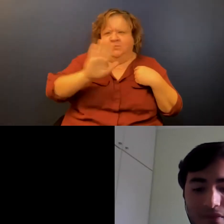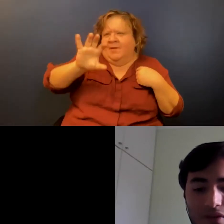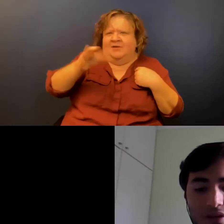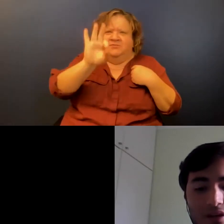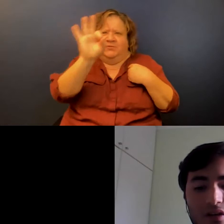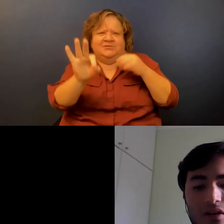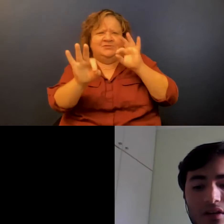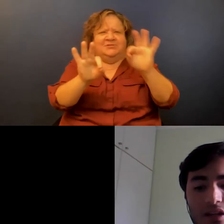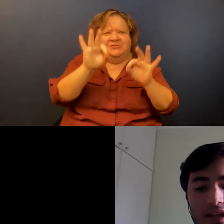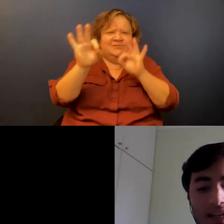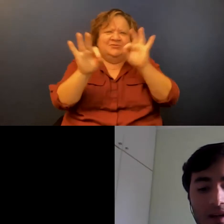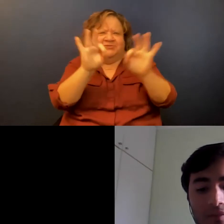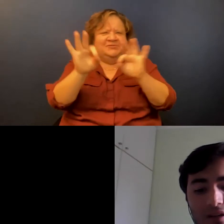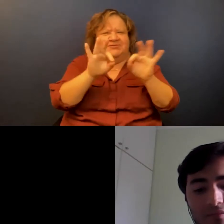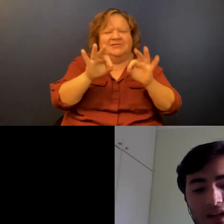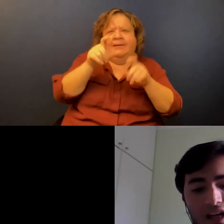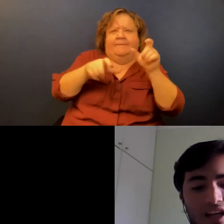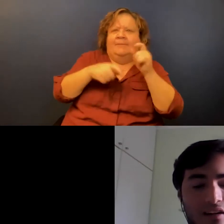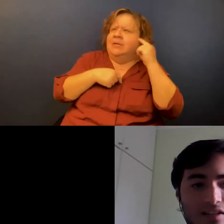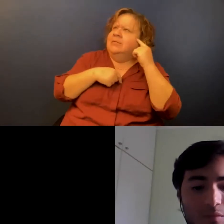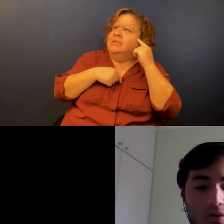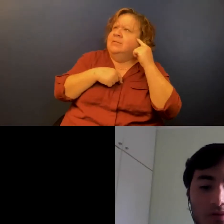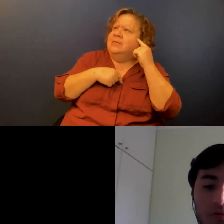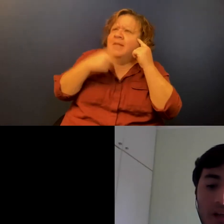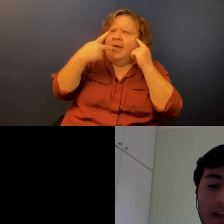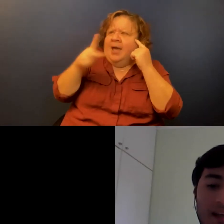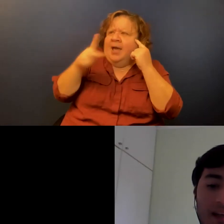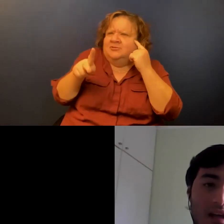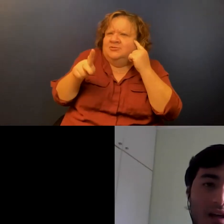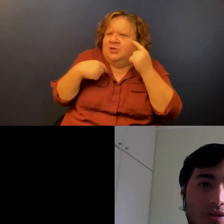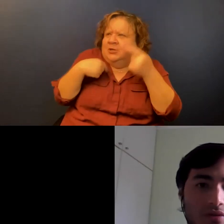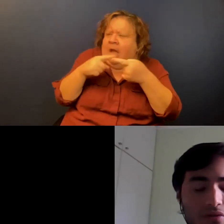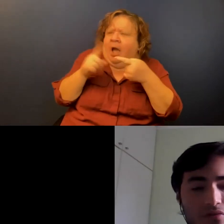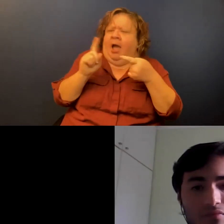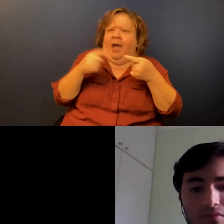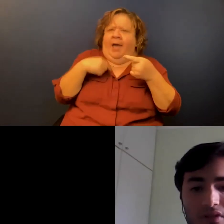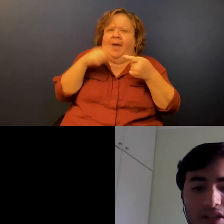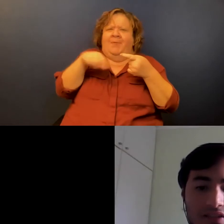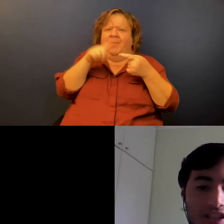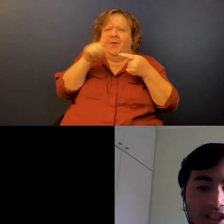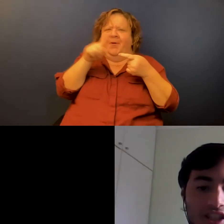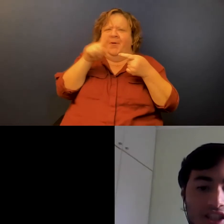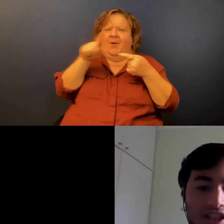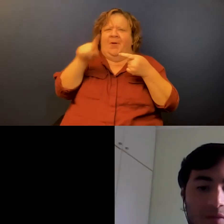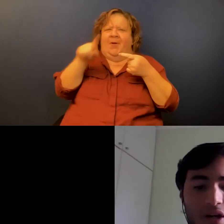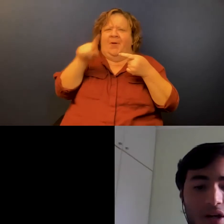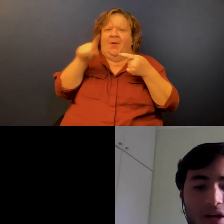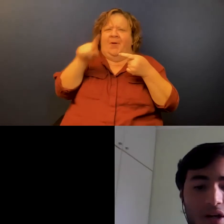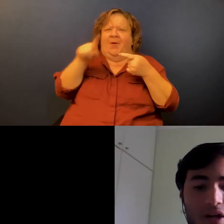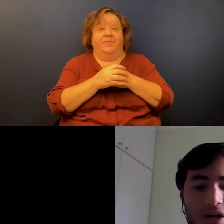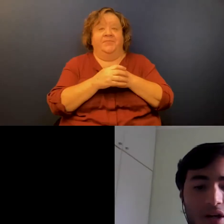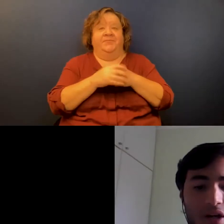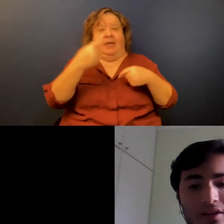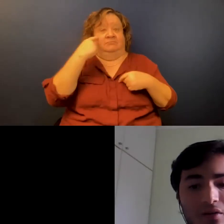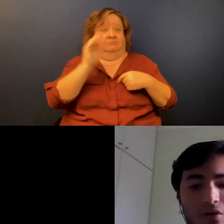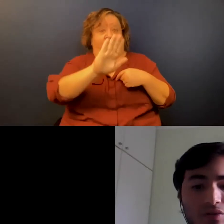word would be expressed in a different country. How would each